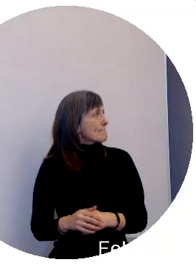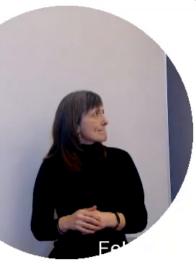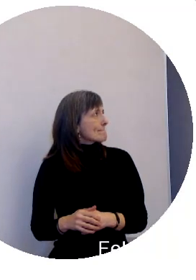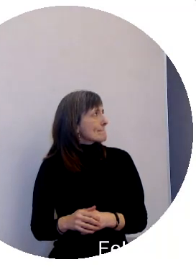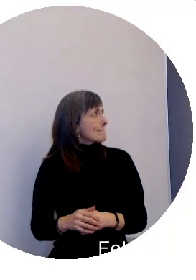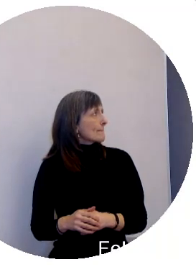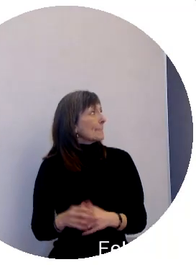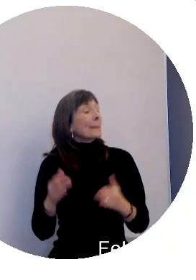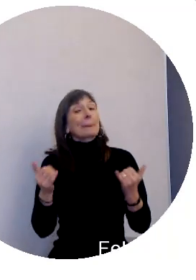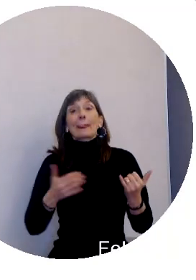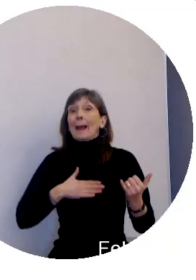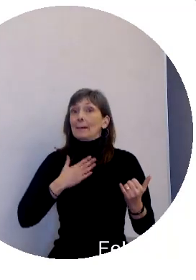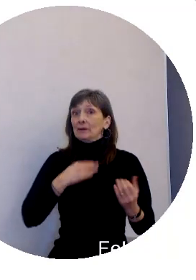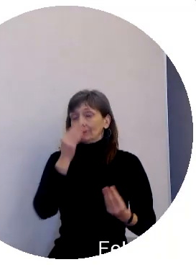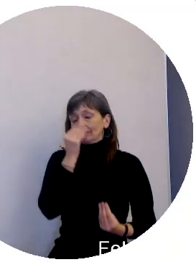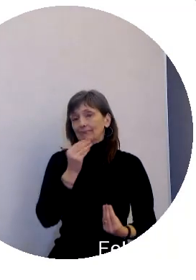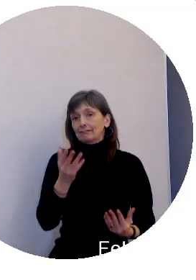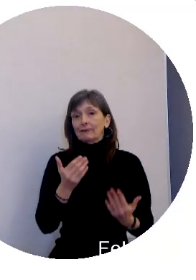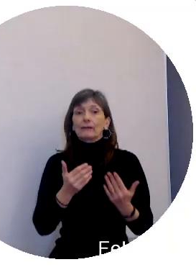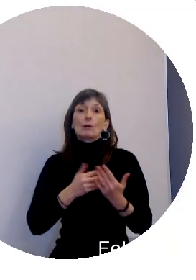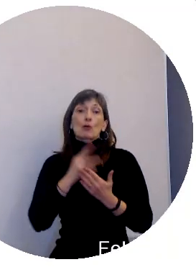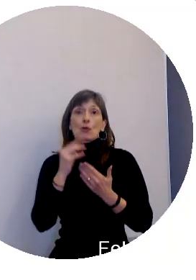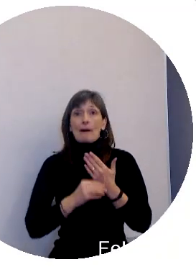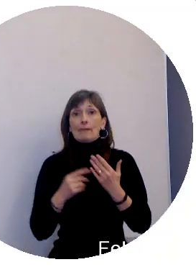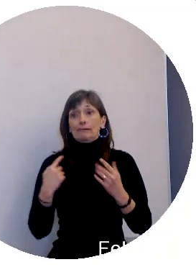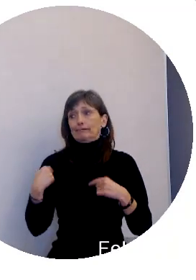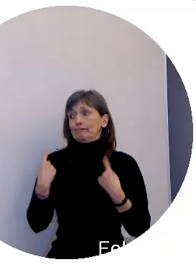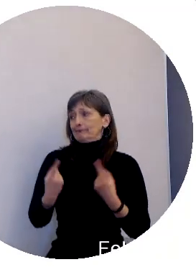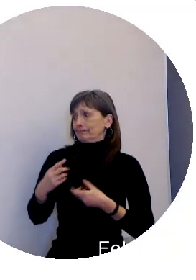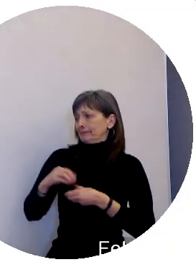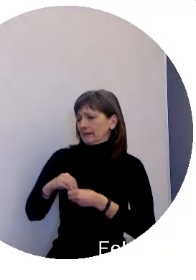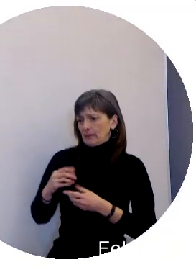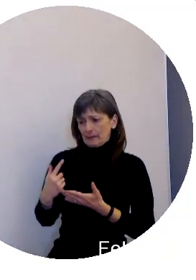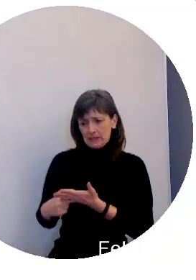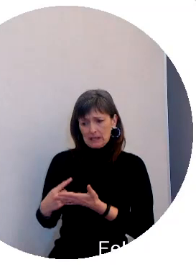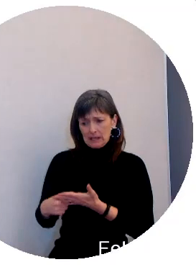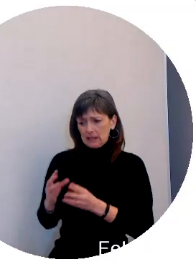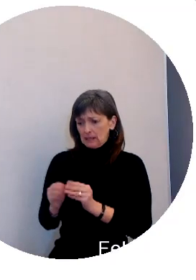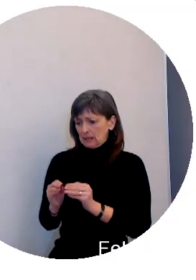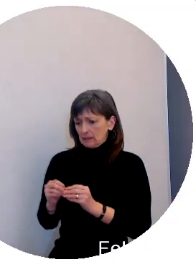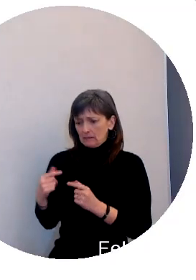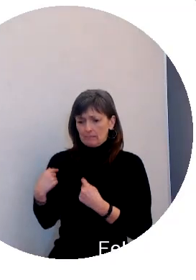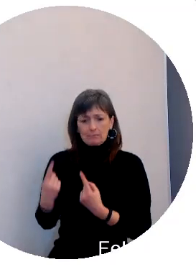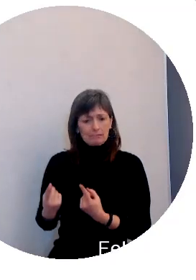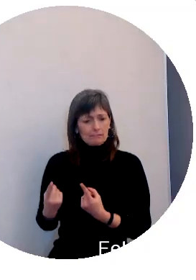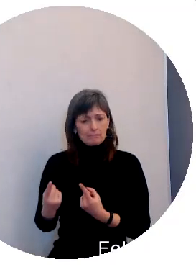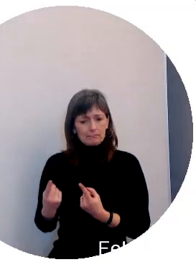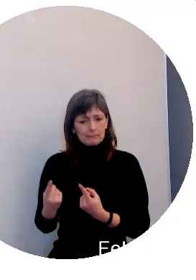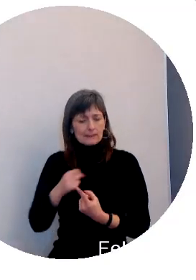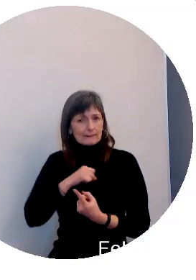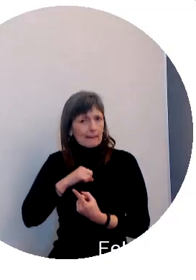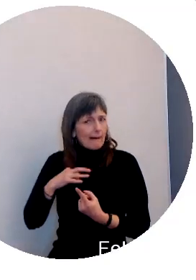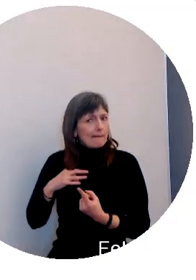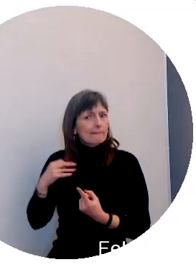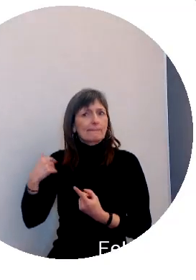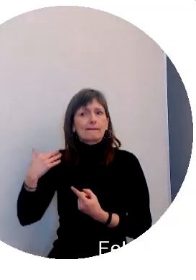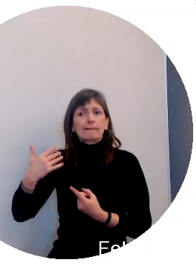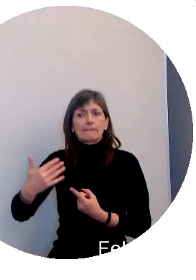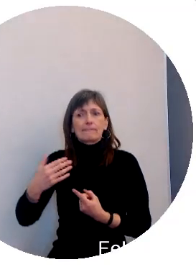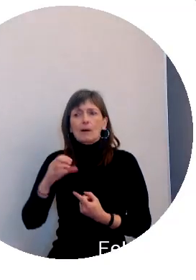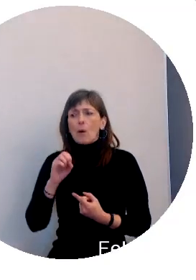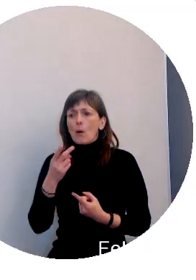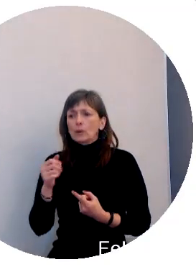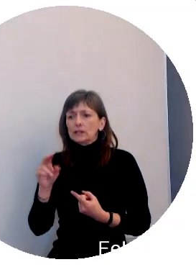Okay, pleased to bring you an update on a program that we've been in meetings with the Royal Newfoundland Constabulary Chief